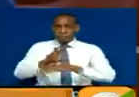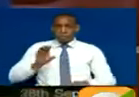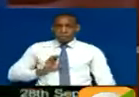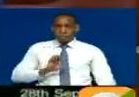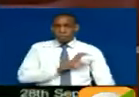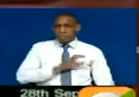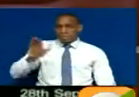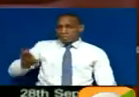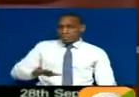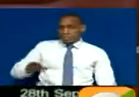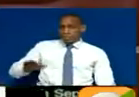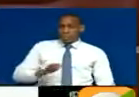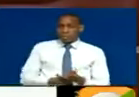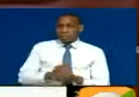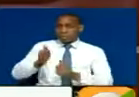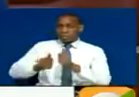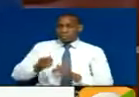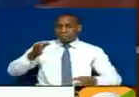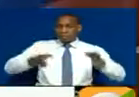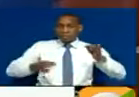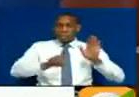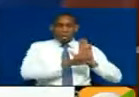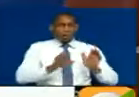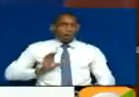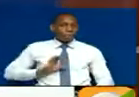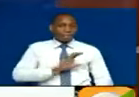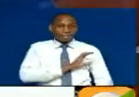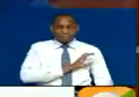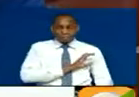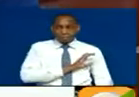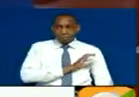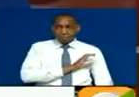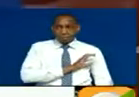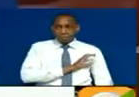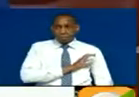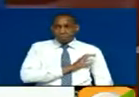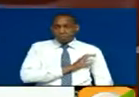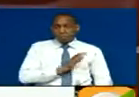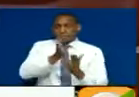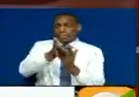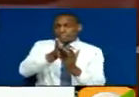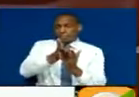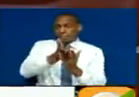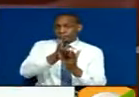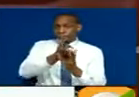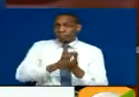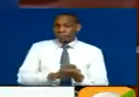House, which is the Justice and Legal Affairs Committee, to intervene